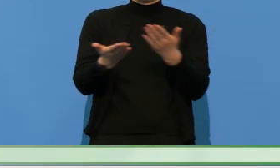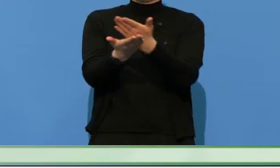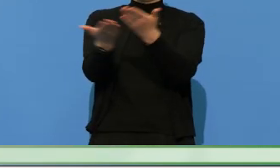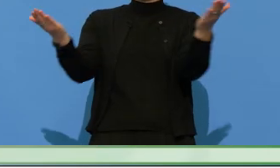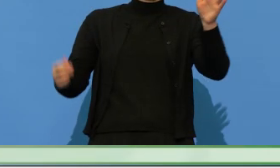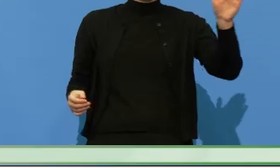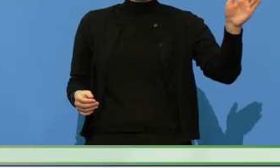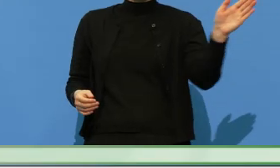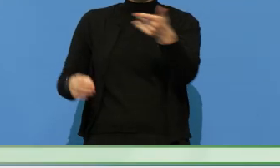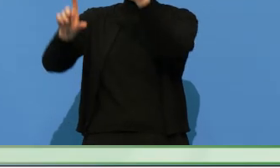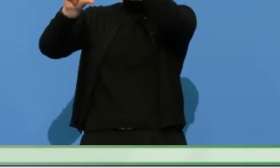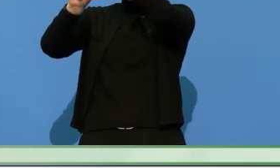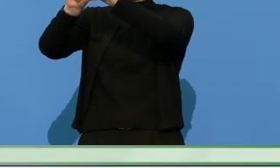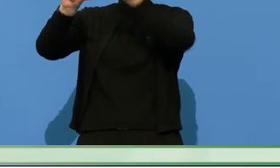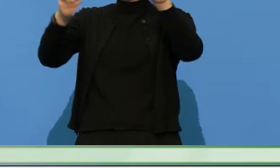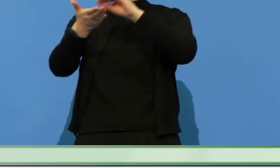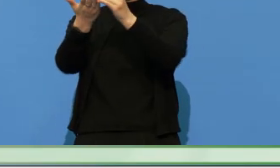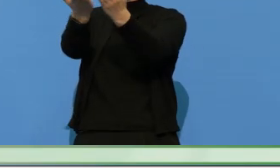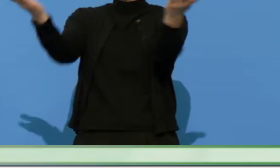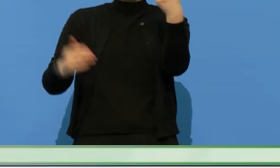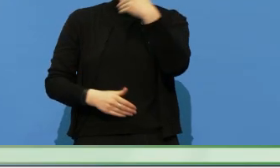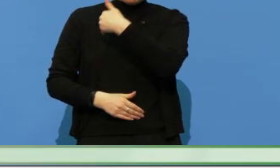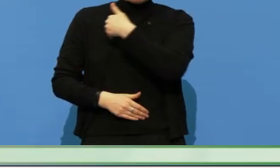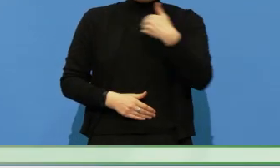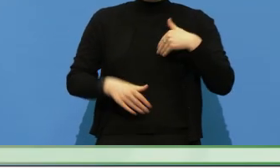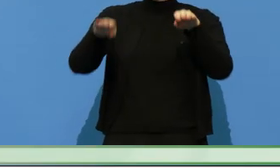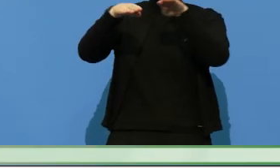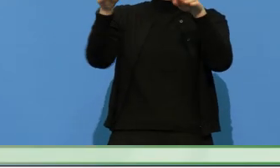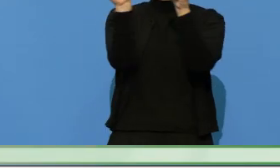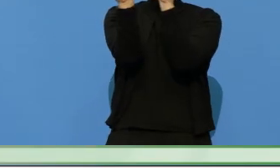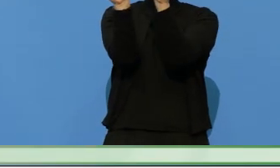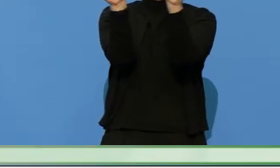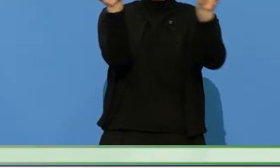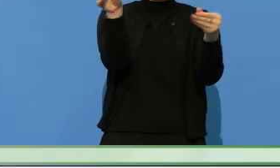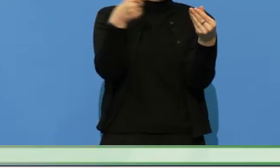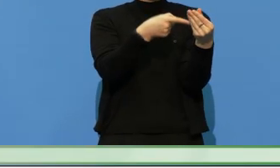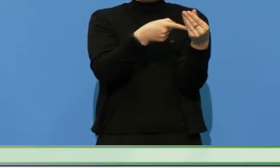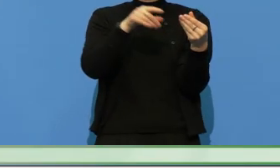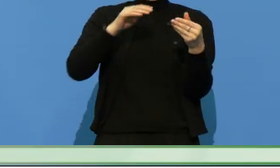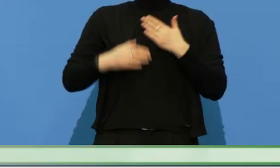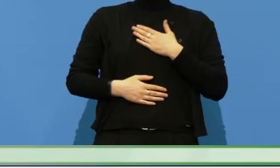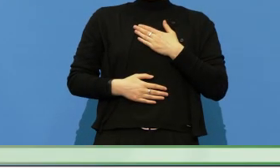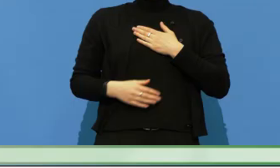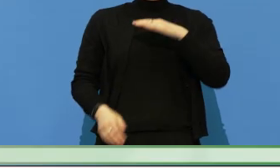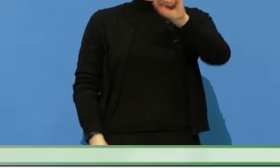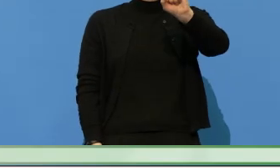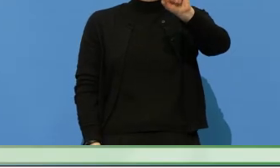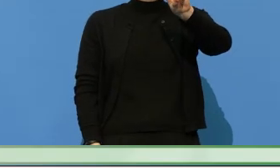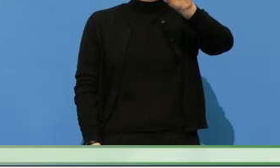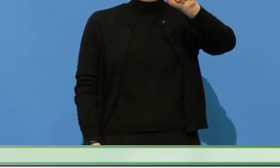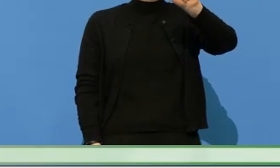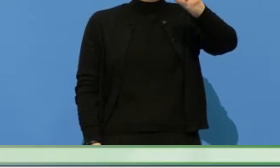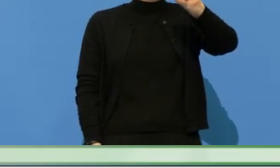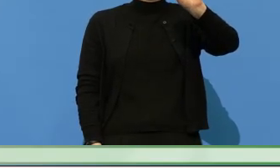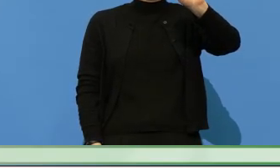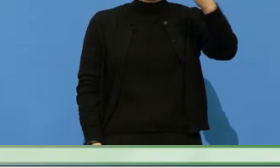version. And they use it on their daily basis. So we are sharing it also with you,